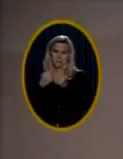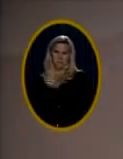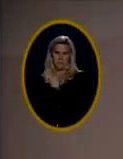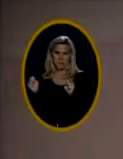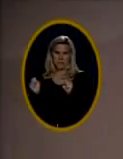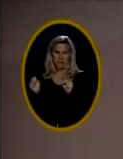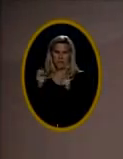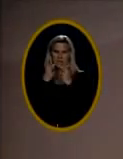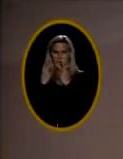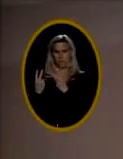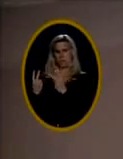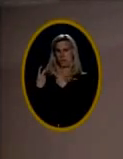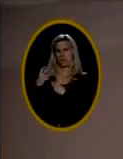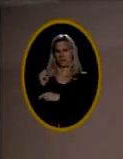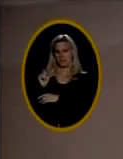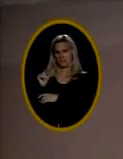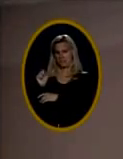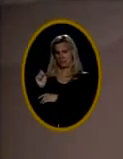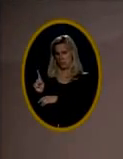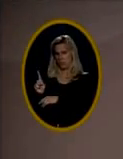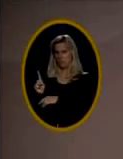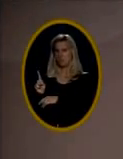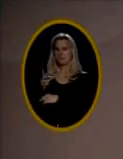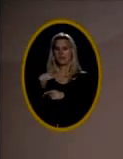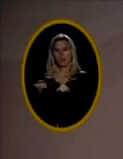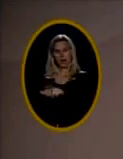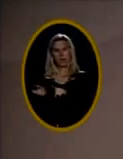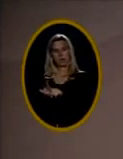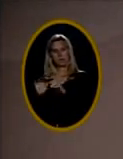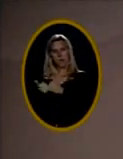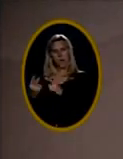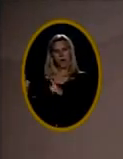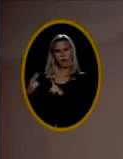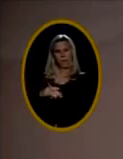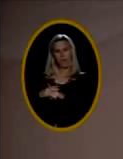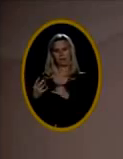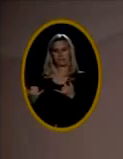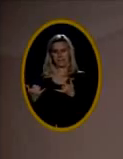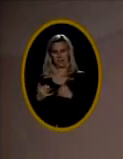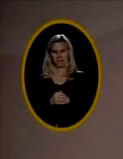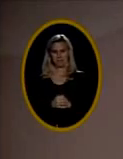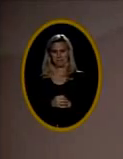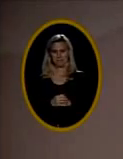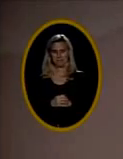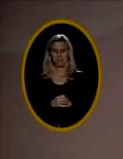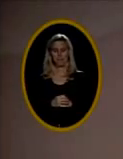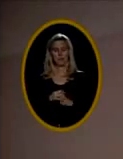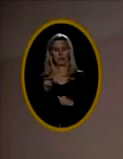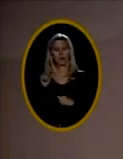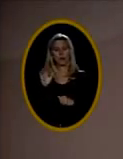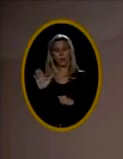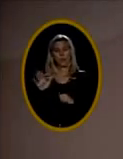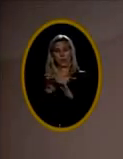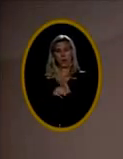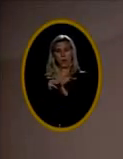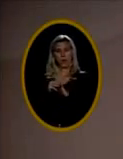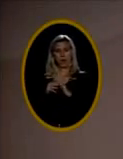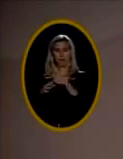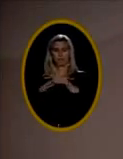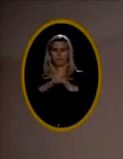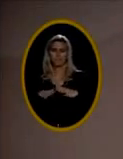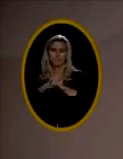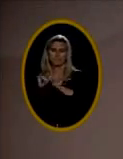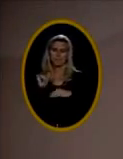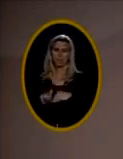and reflecting back to STS-1 and also how it applies to us today. And when your morale gets low, one of the